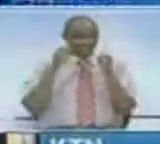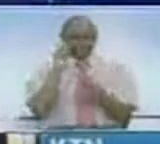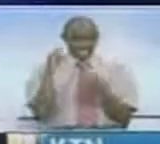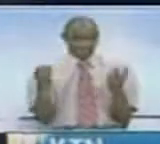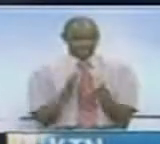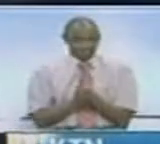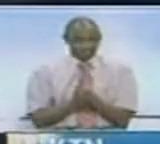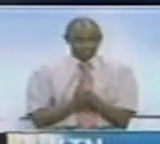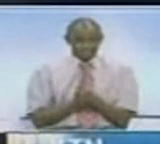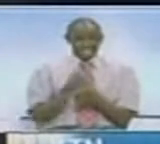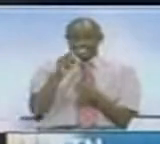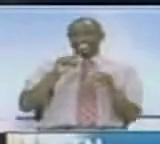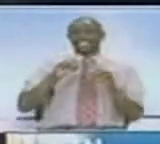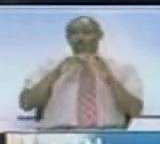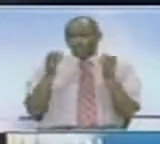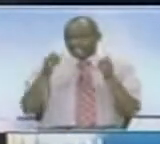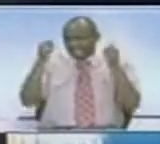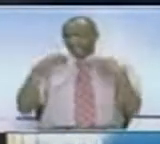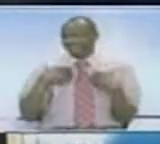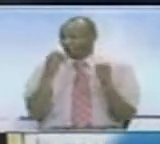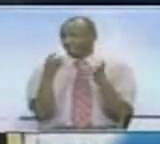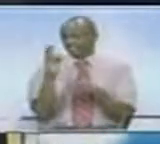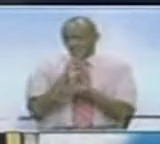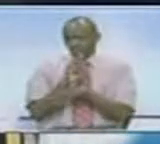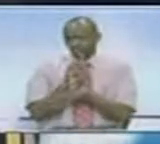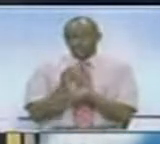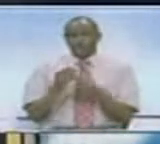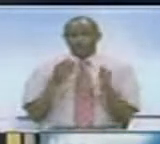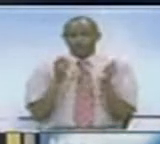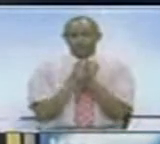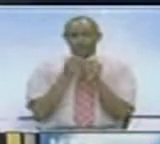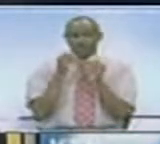budget that this World Cup has cost Brazil,